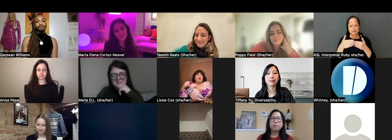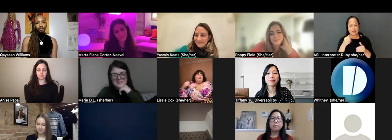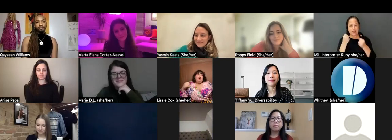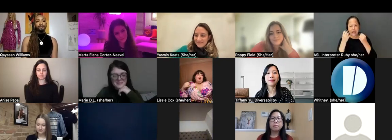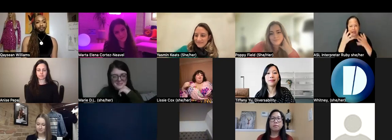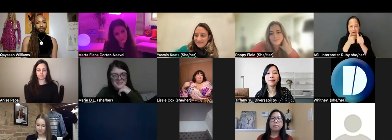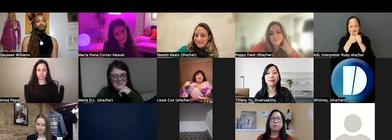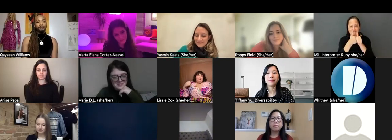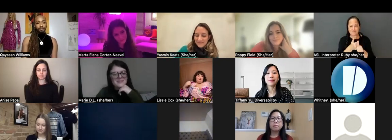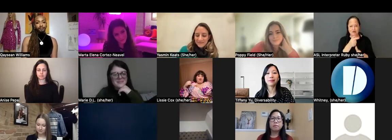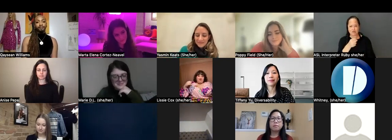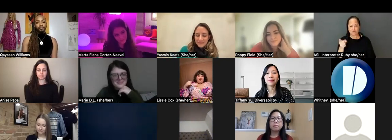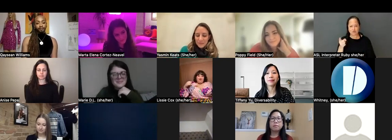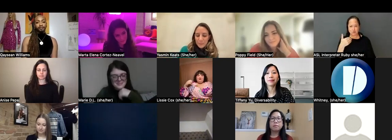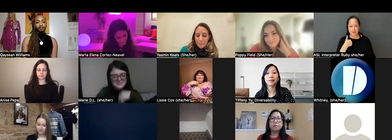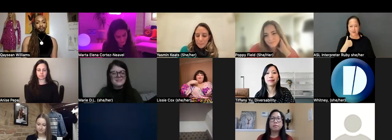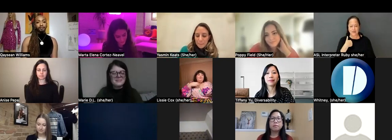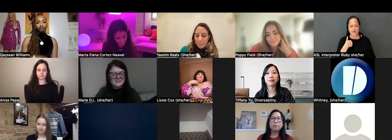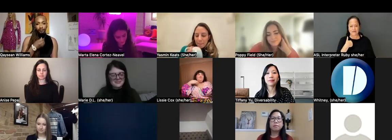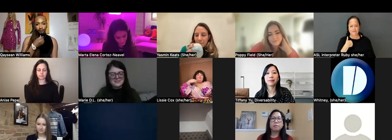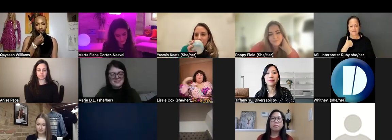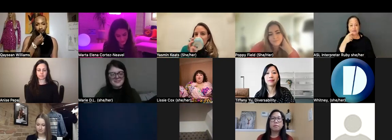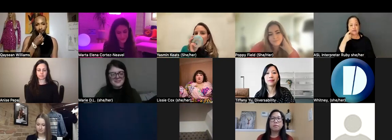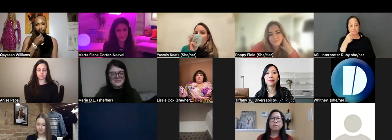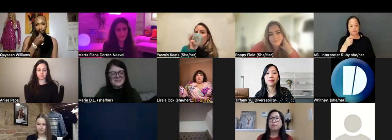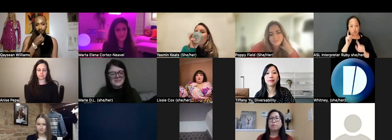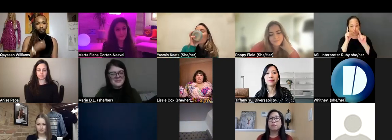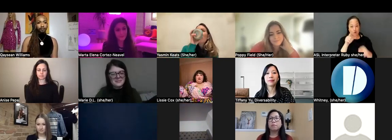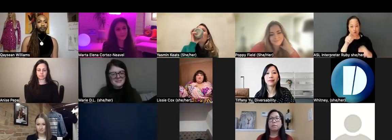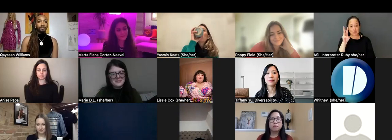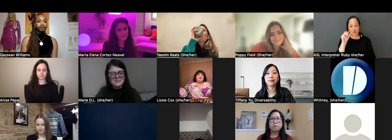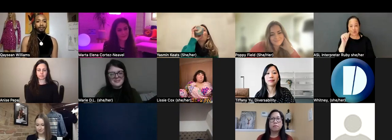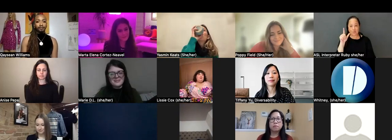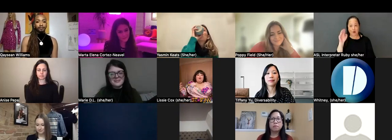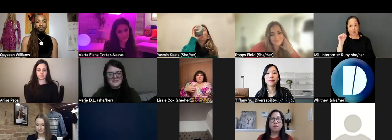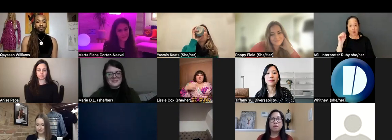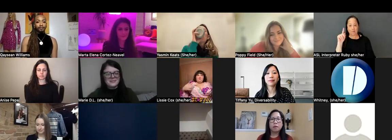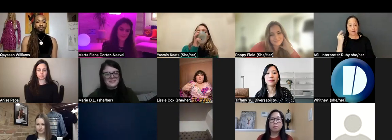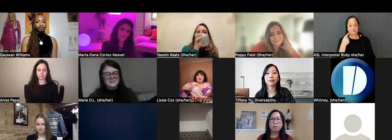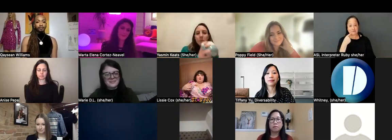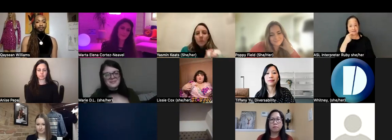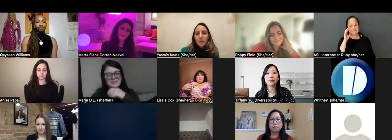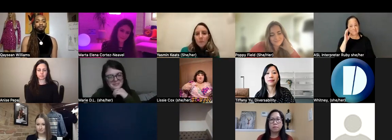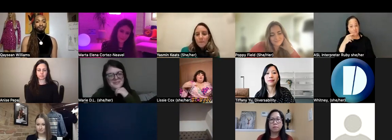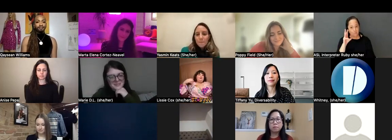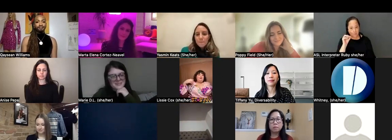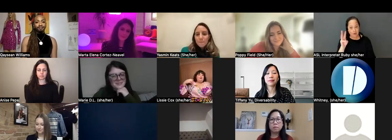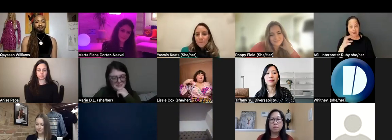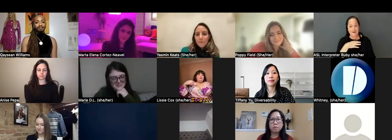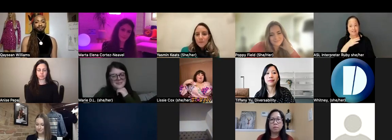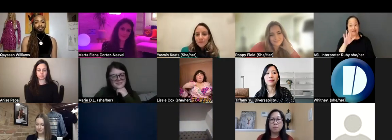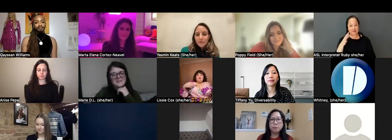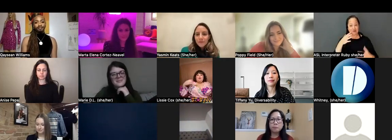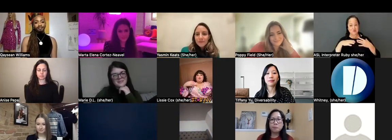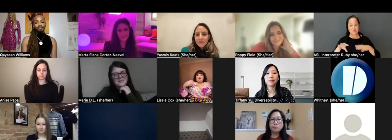you have, but like if you go to Walmart and someone says, wow, I like your dress, and then